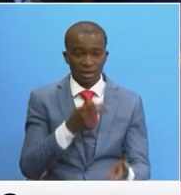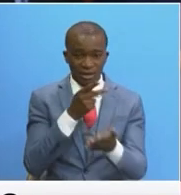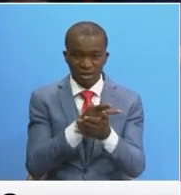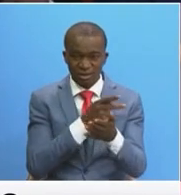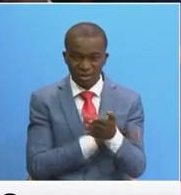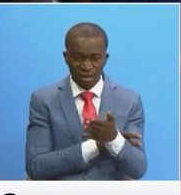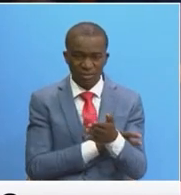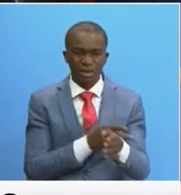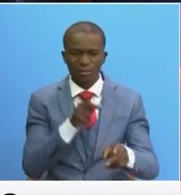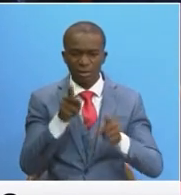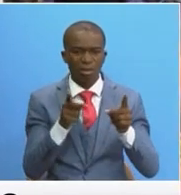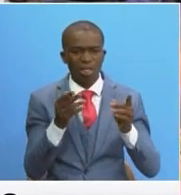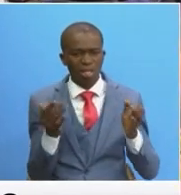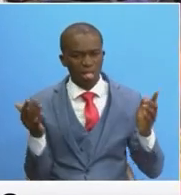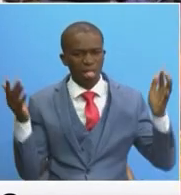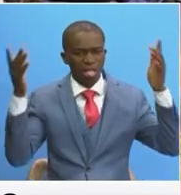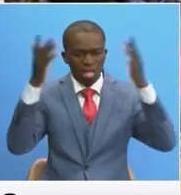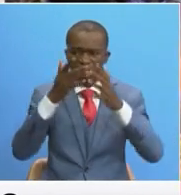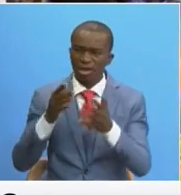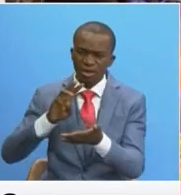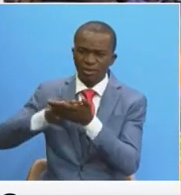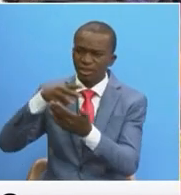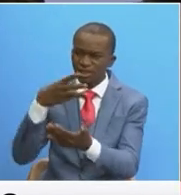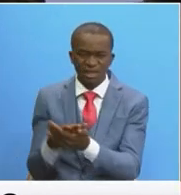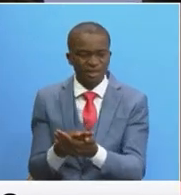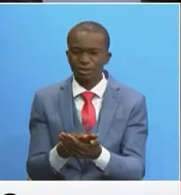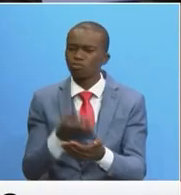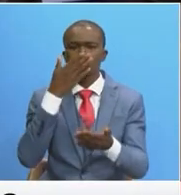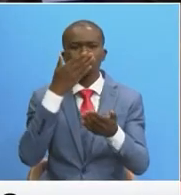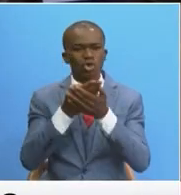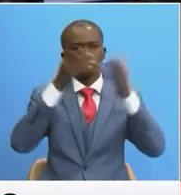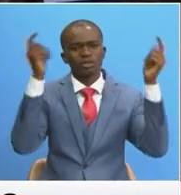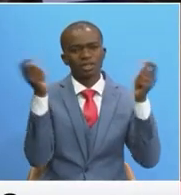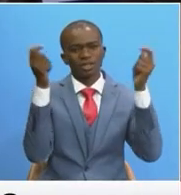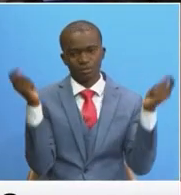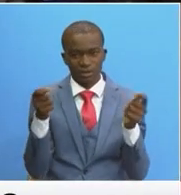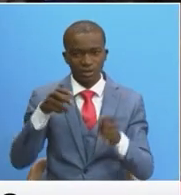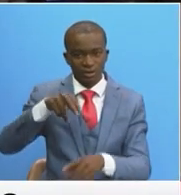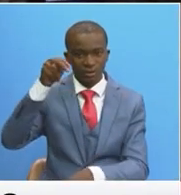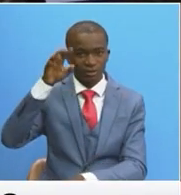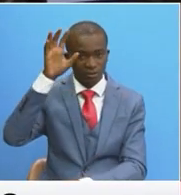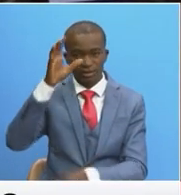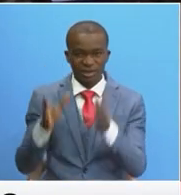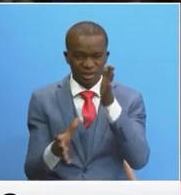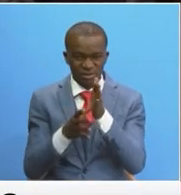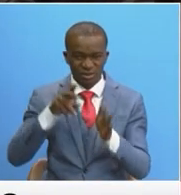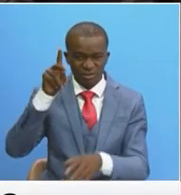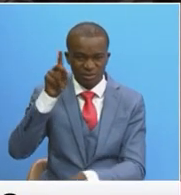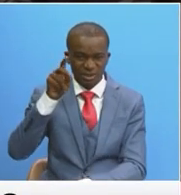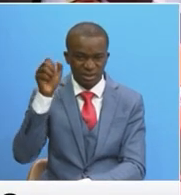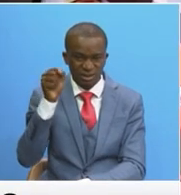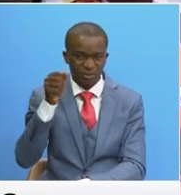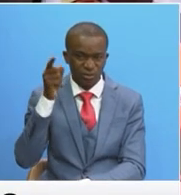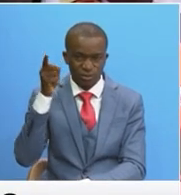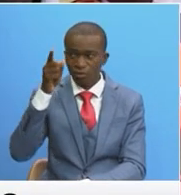and parents to the graduates witnessed the colorful ceremony that was officiated by Northern Province Deputy Permanent Secretary